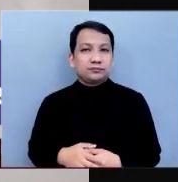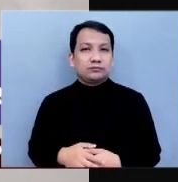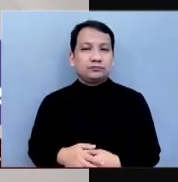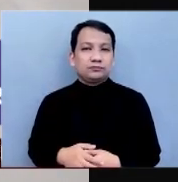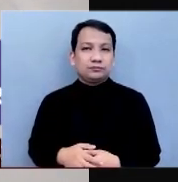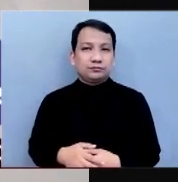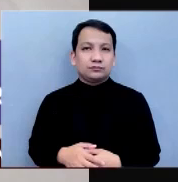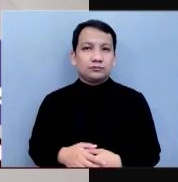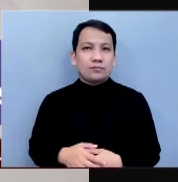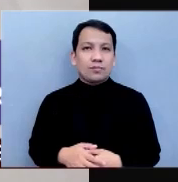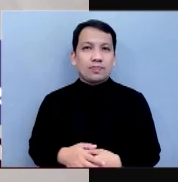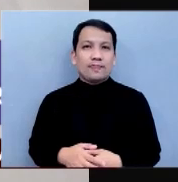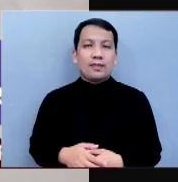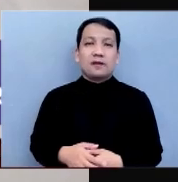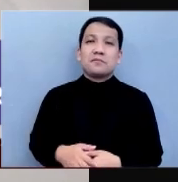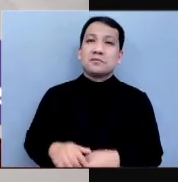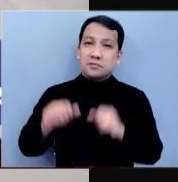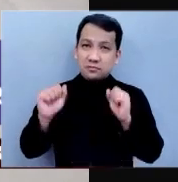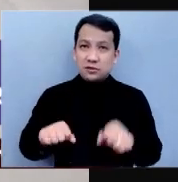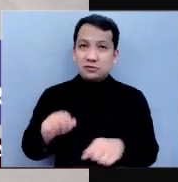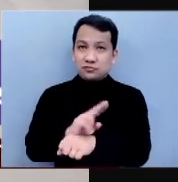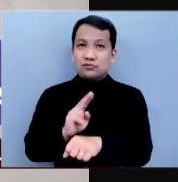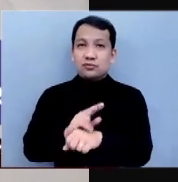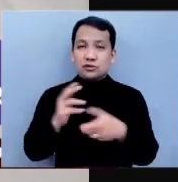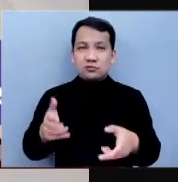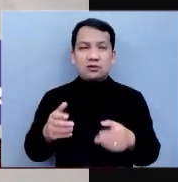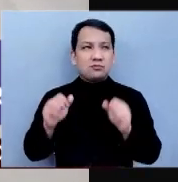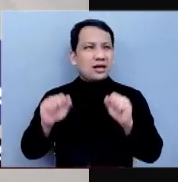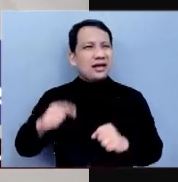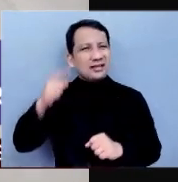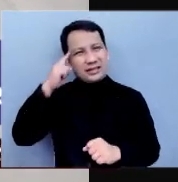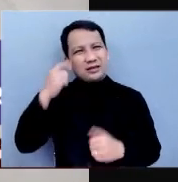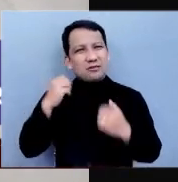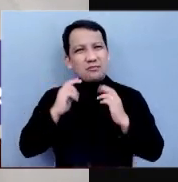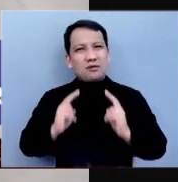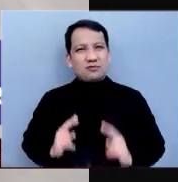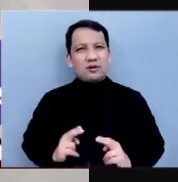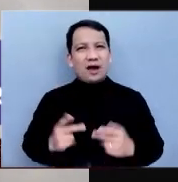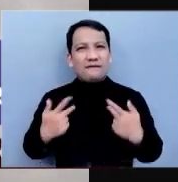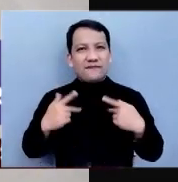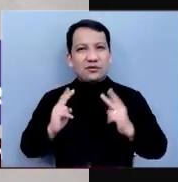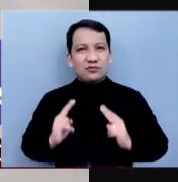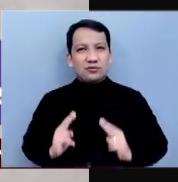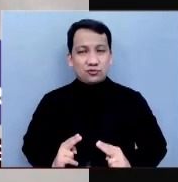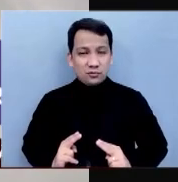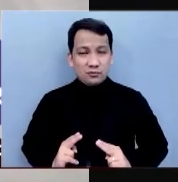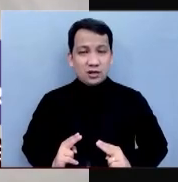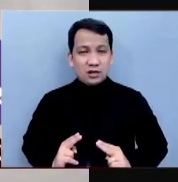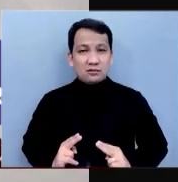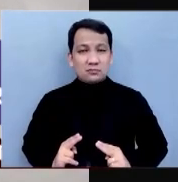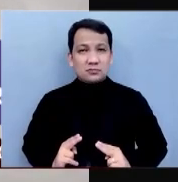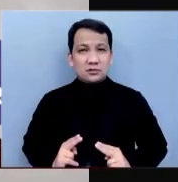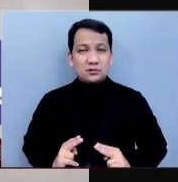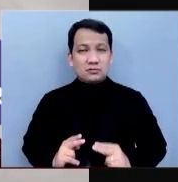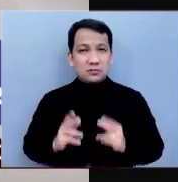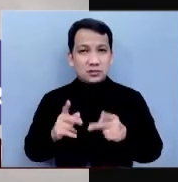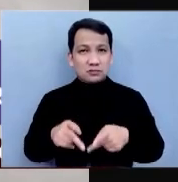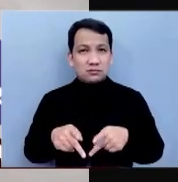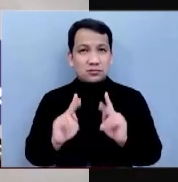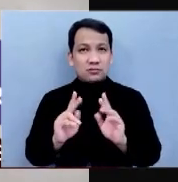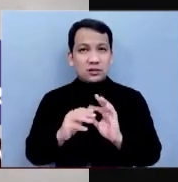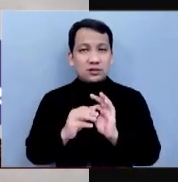I believe na he can use it only when he's in uniform, uh-huh. Yung mga full auto. And mind you, yung permit to carry